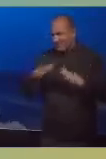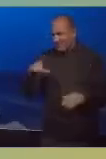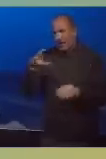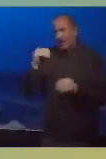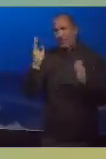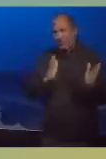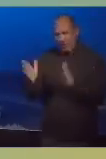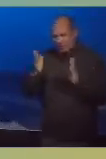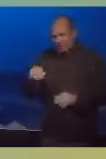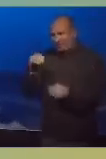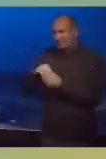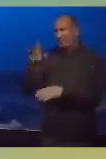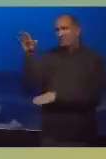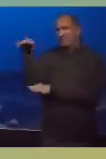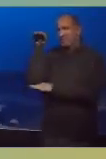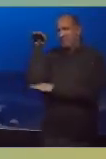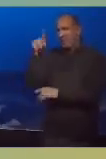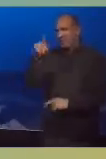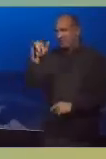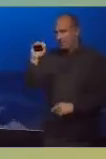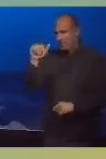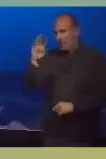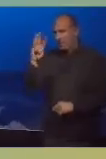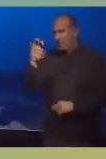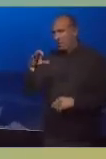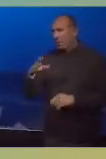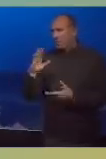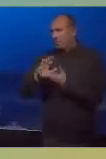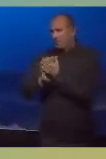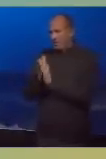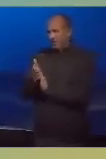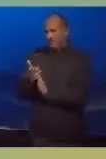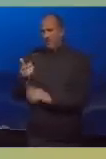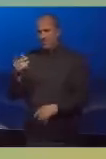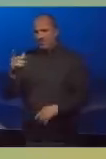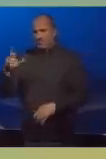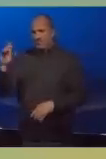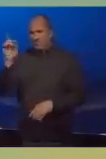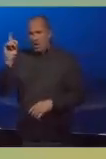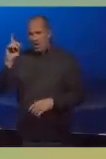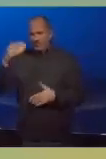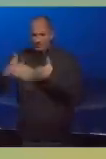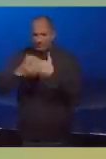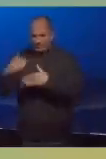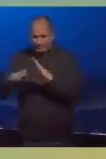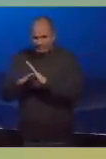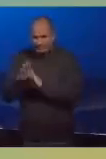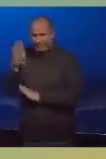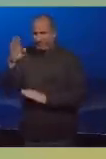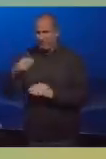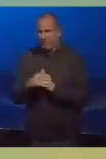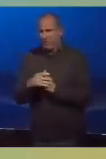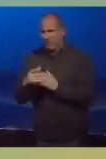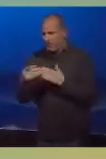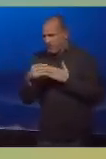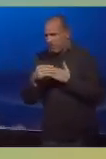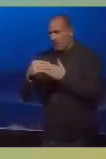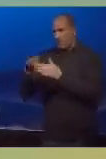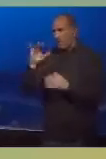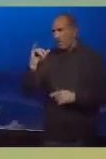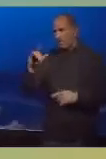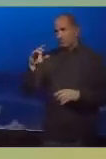Zimbabwe. In the democratic movement, the Citizens Coalition is led by President Advocate Nelson